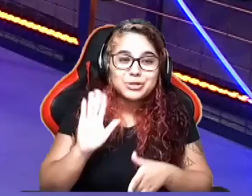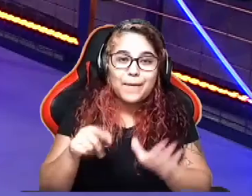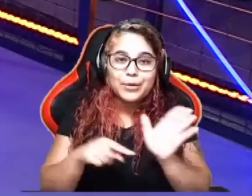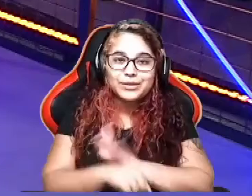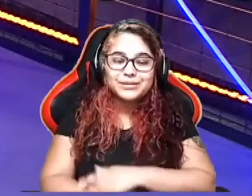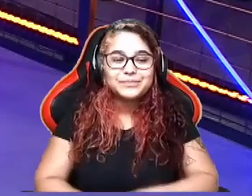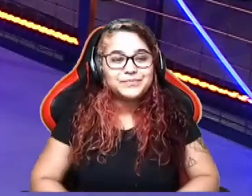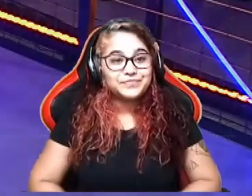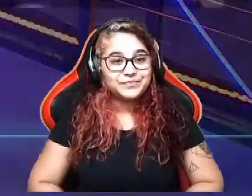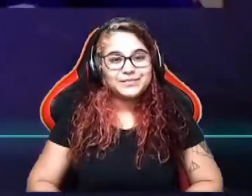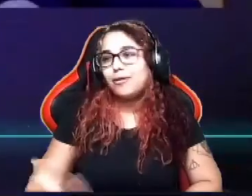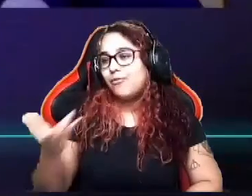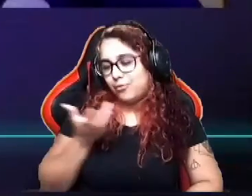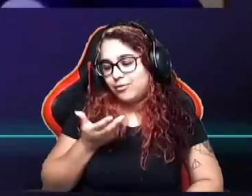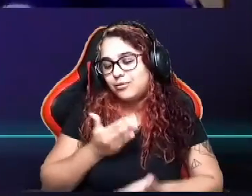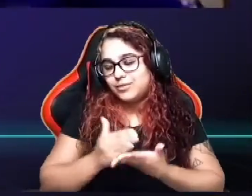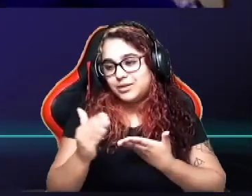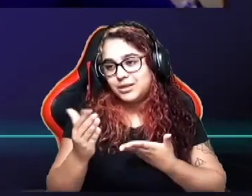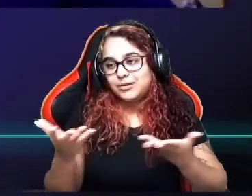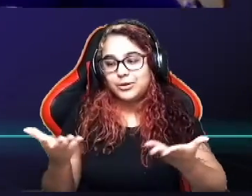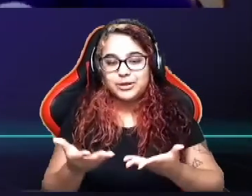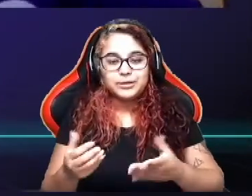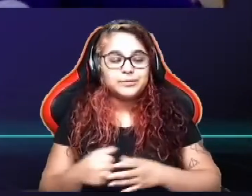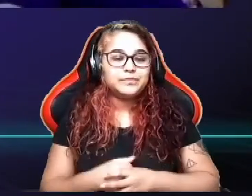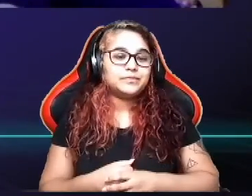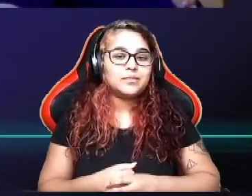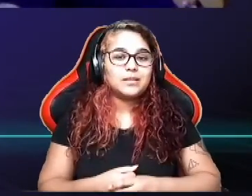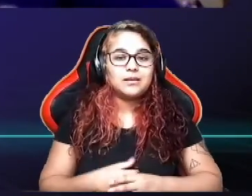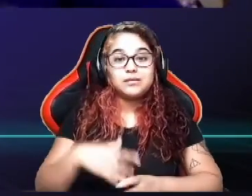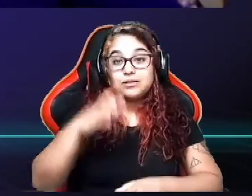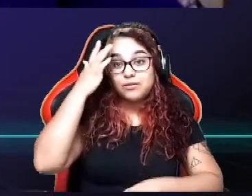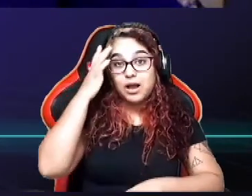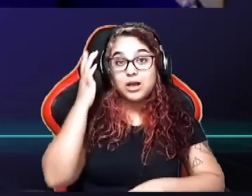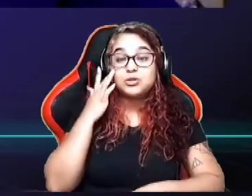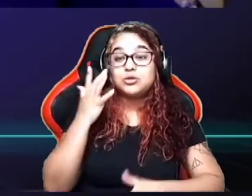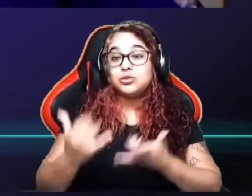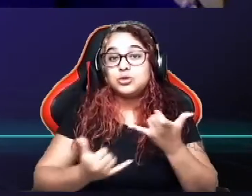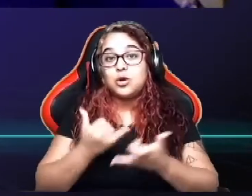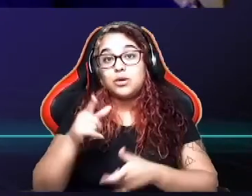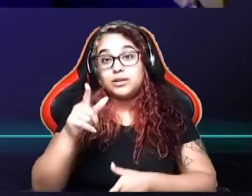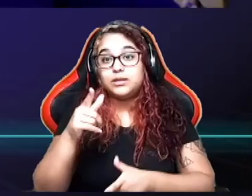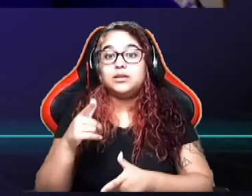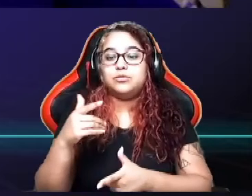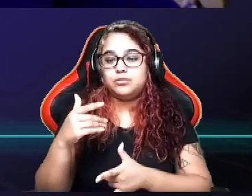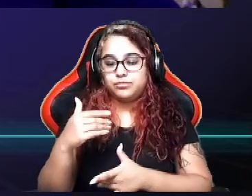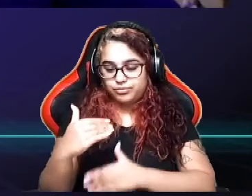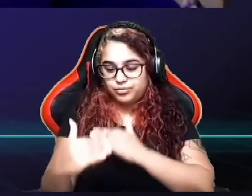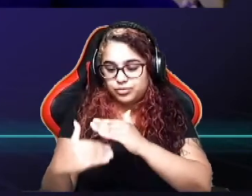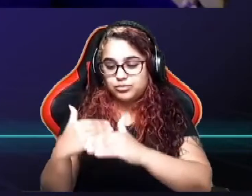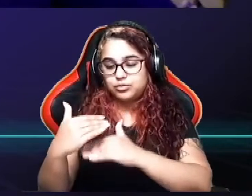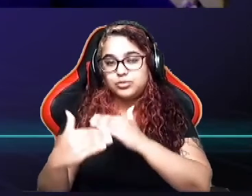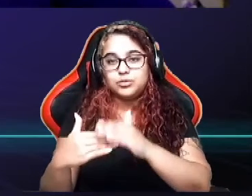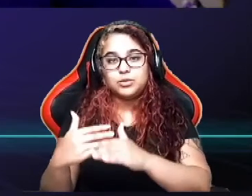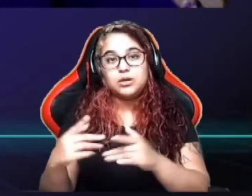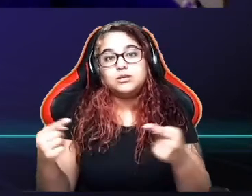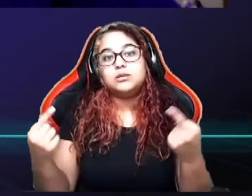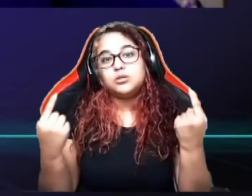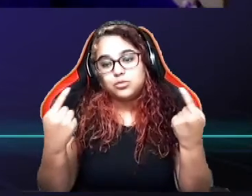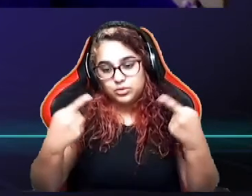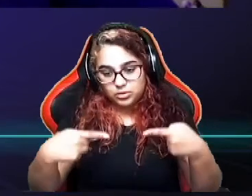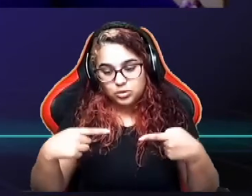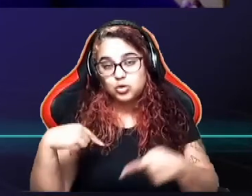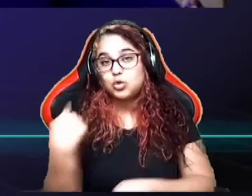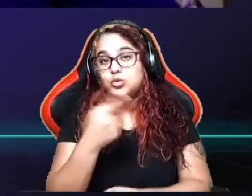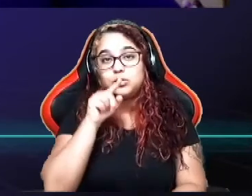anyways, so I'll start off, Bruno. Um, the game is being developed to be